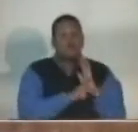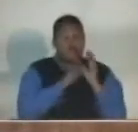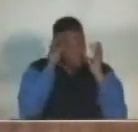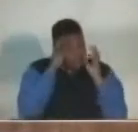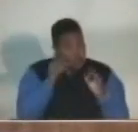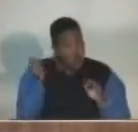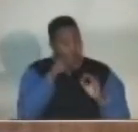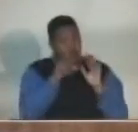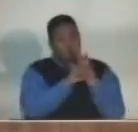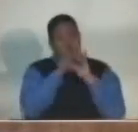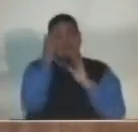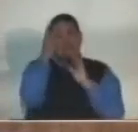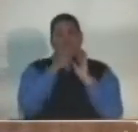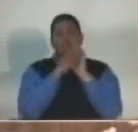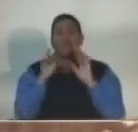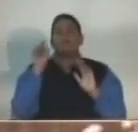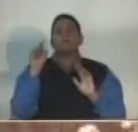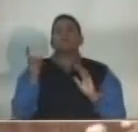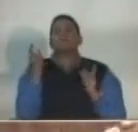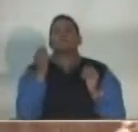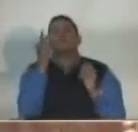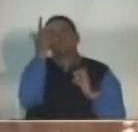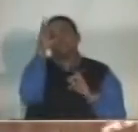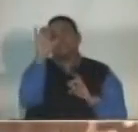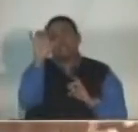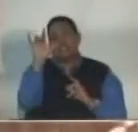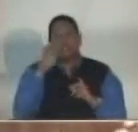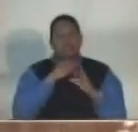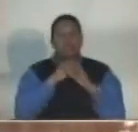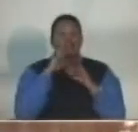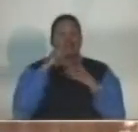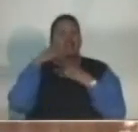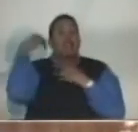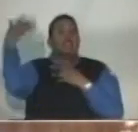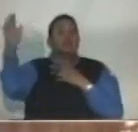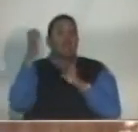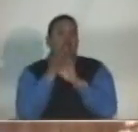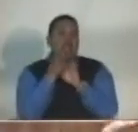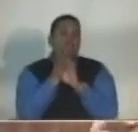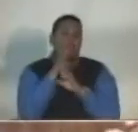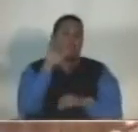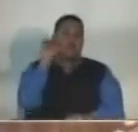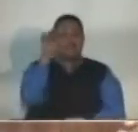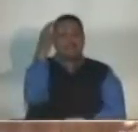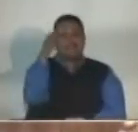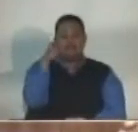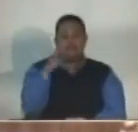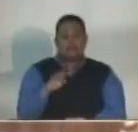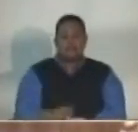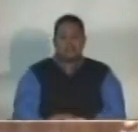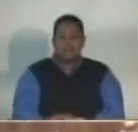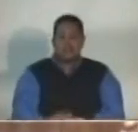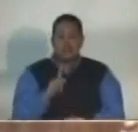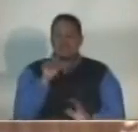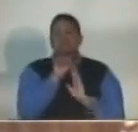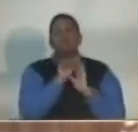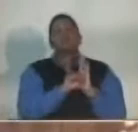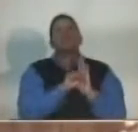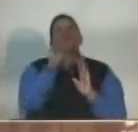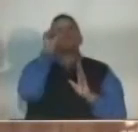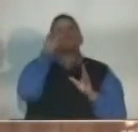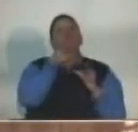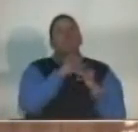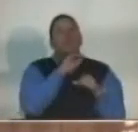11 students must sit a minimum of 3 subjects in an external examination by 2017. And these subjects must